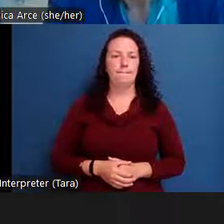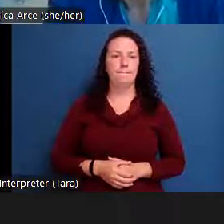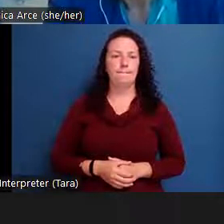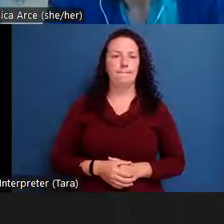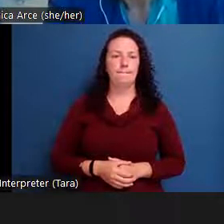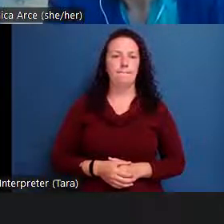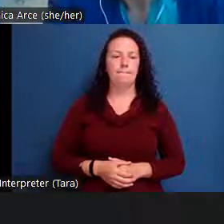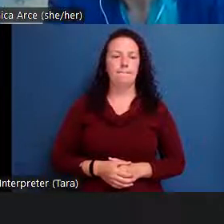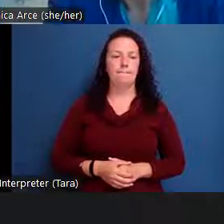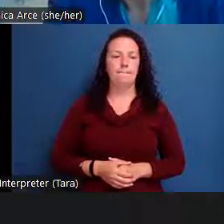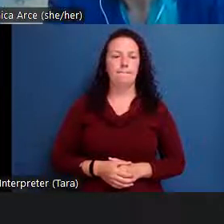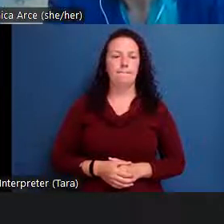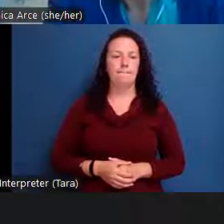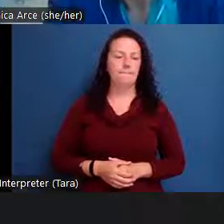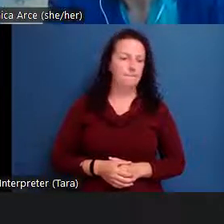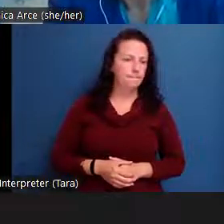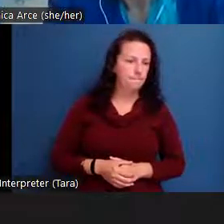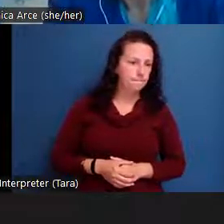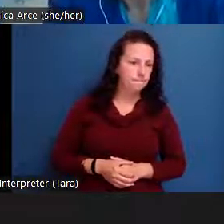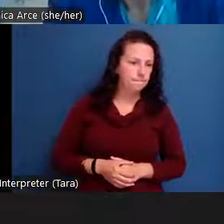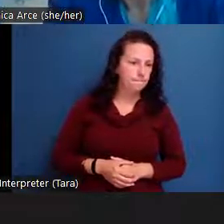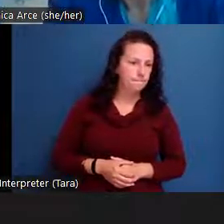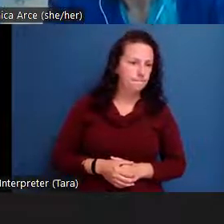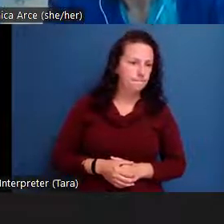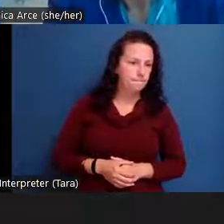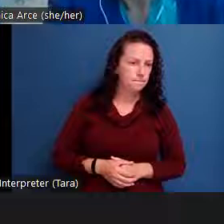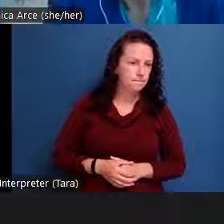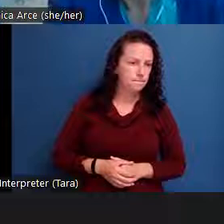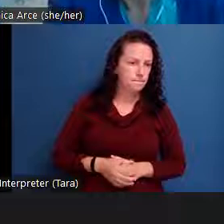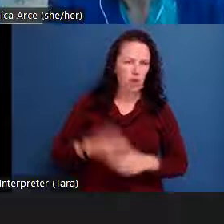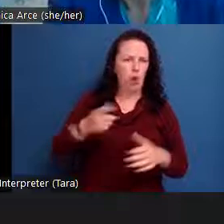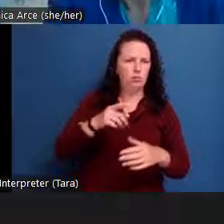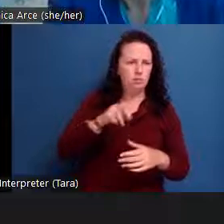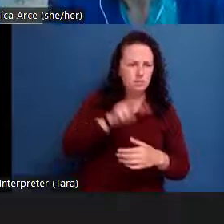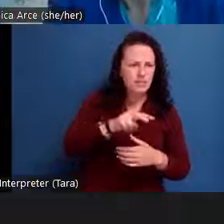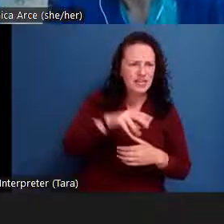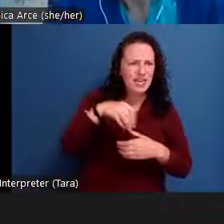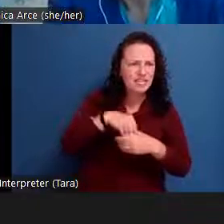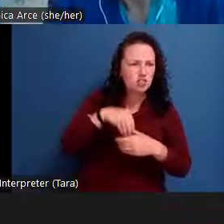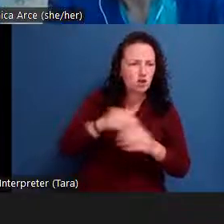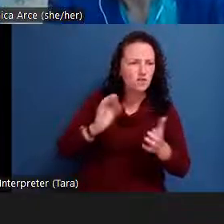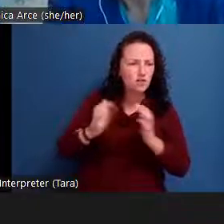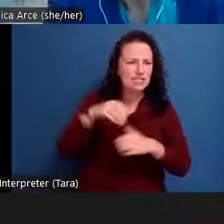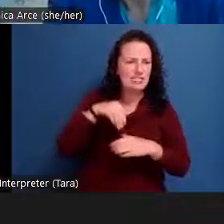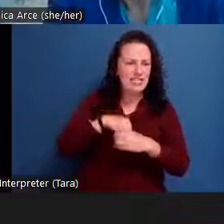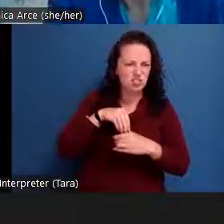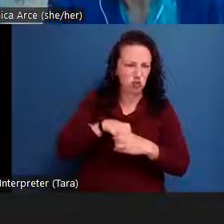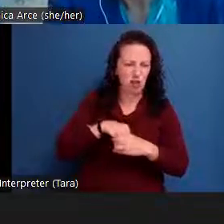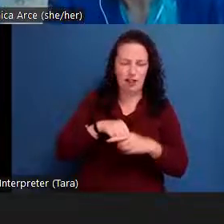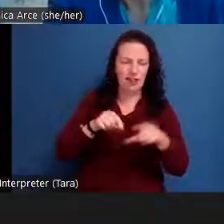Oh, internal versus yeah. External. Thank you for clarifying that, Sophia, because I was confused.